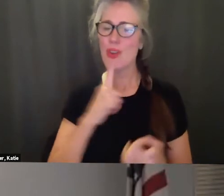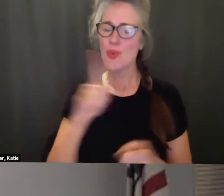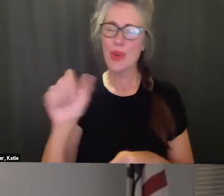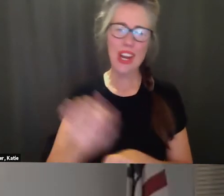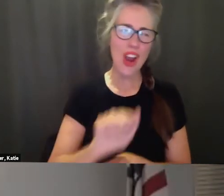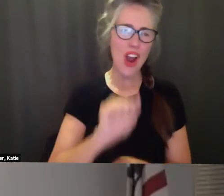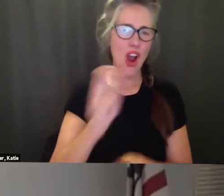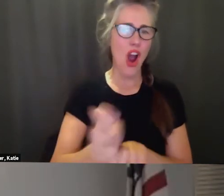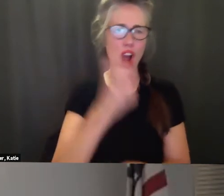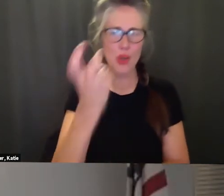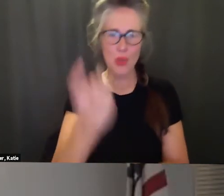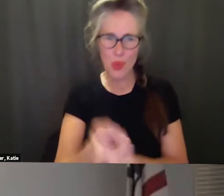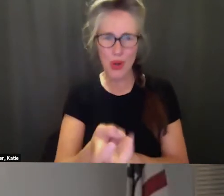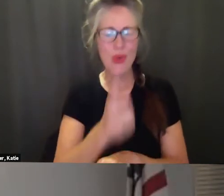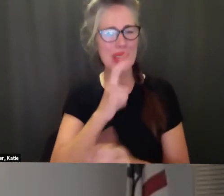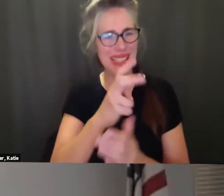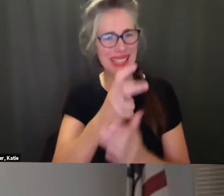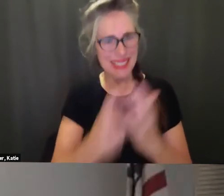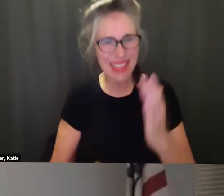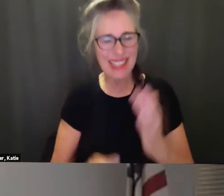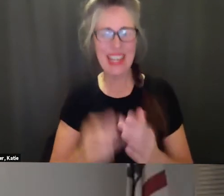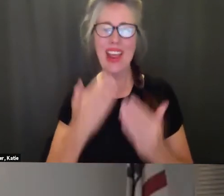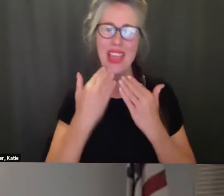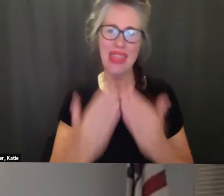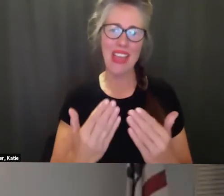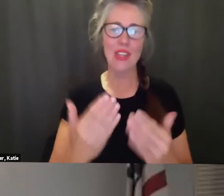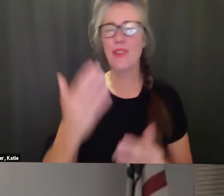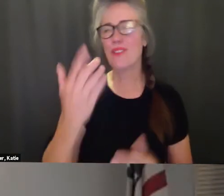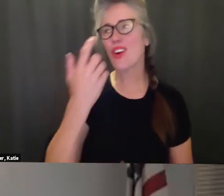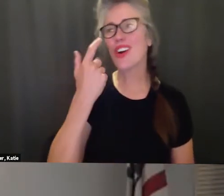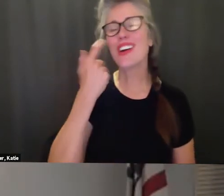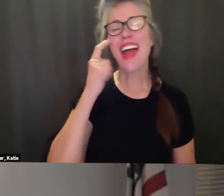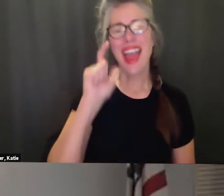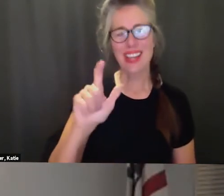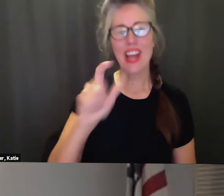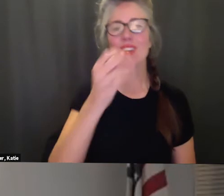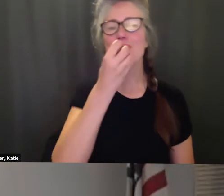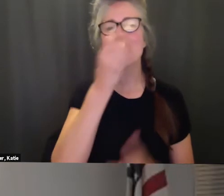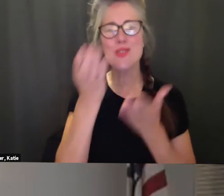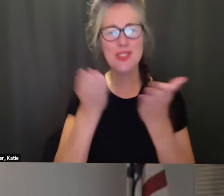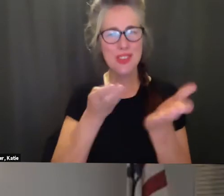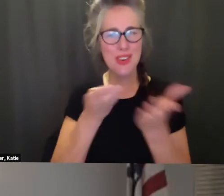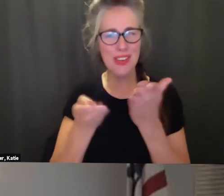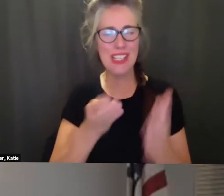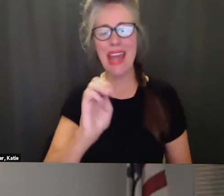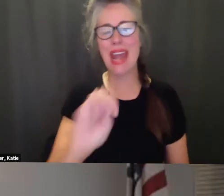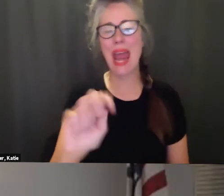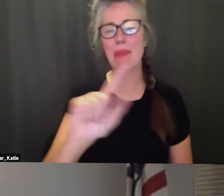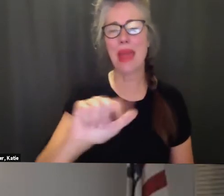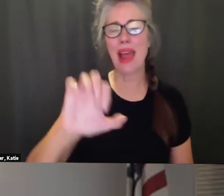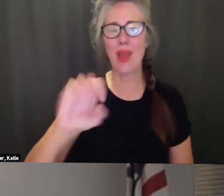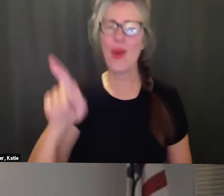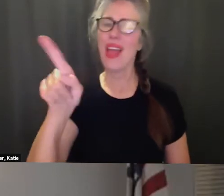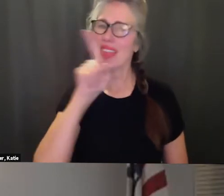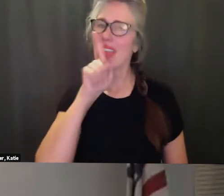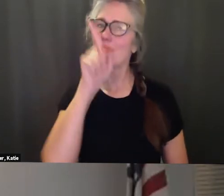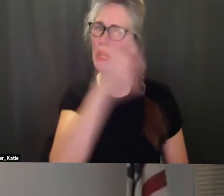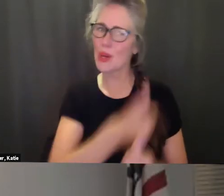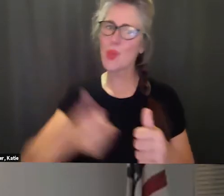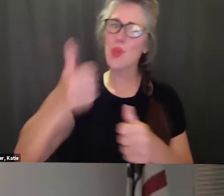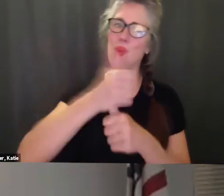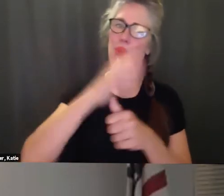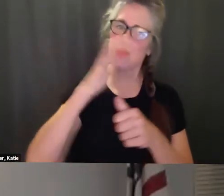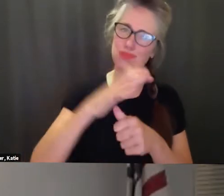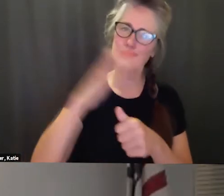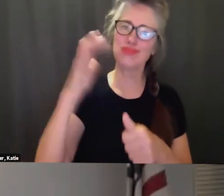work. And especially tonight, thank you for acknowledging food services and M&O. They really were the superstars of the past year. Thank you.